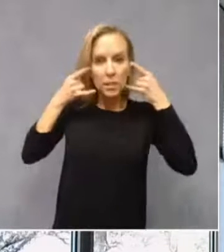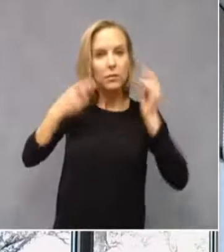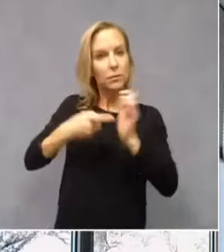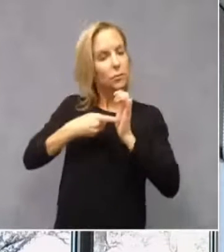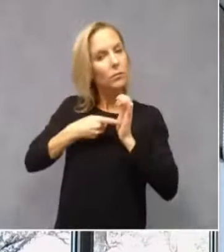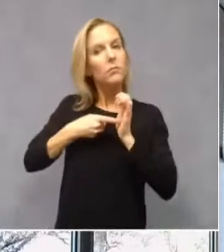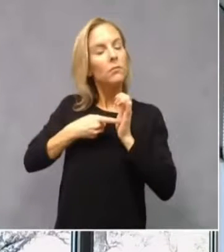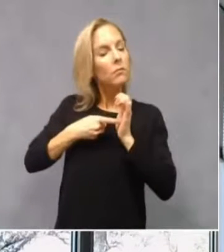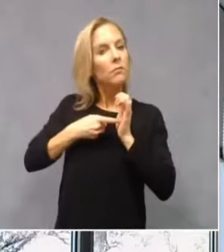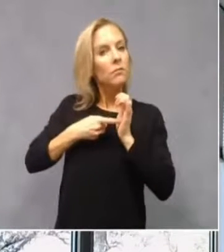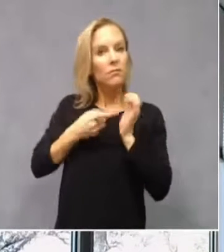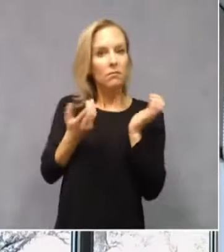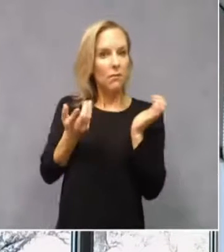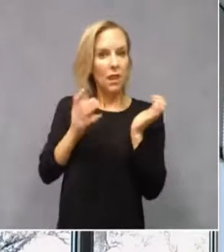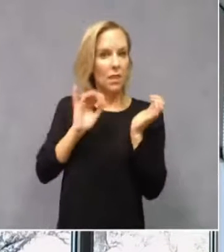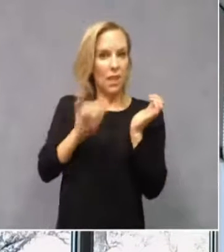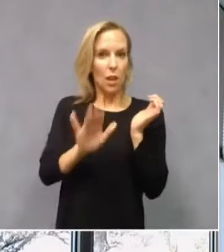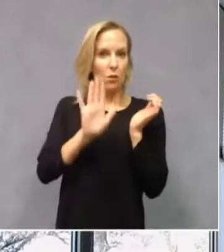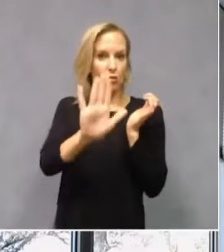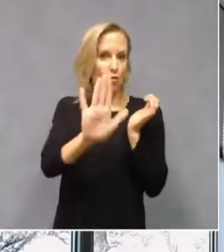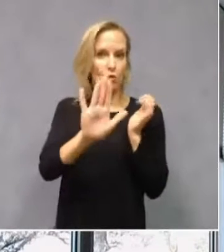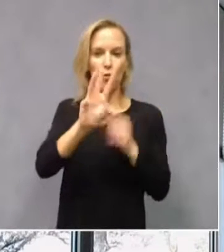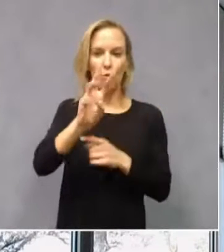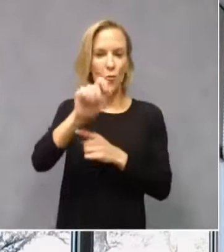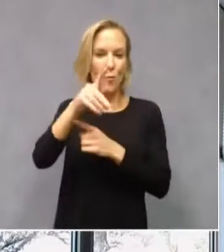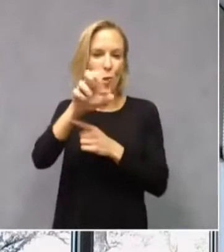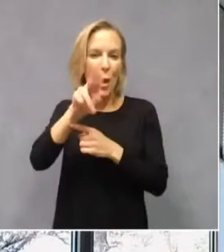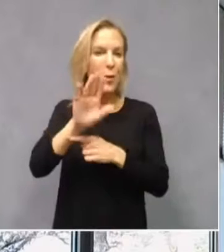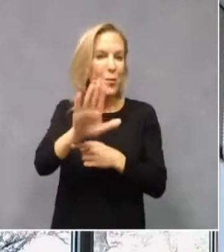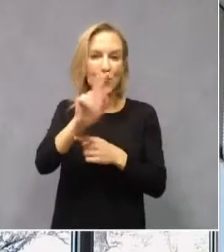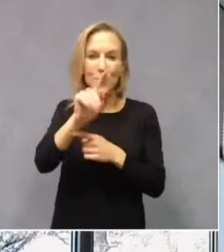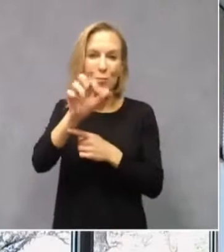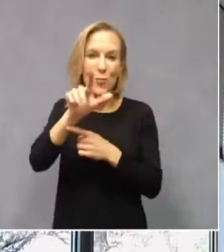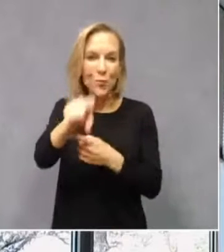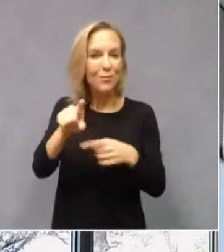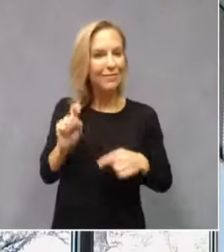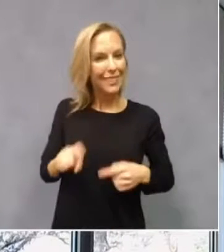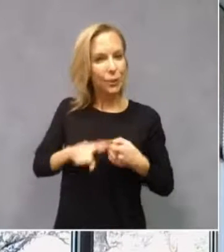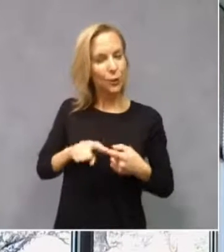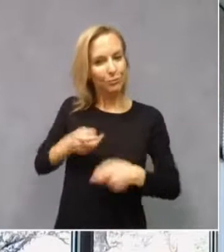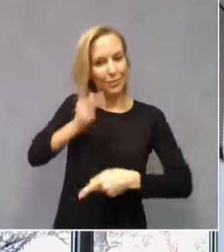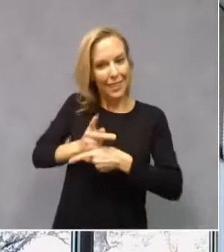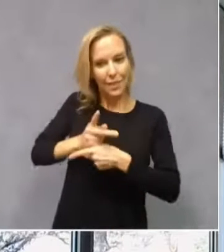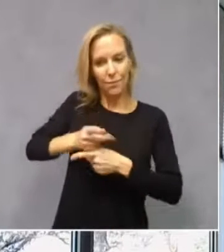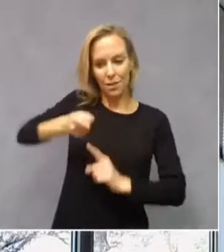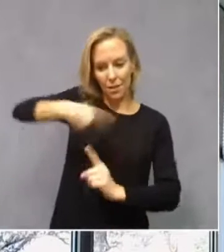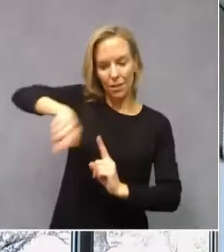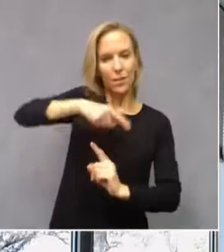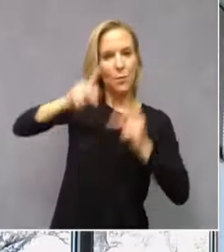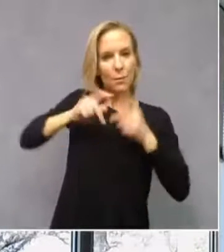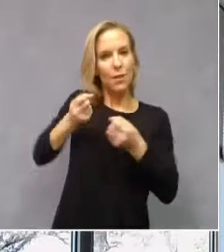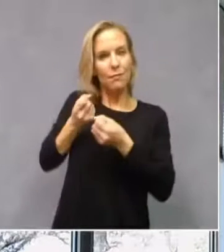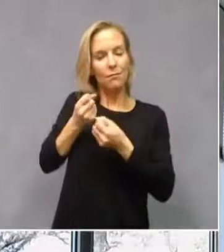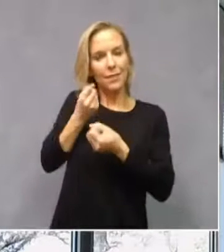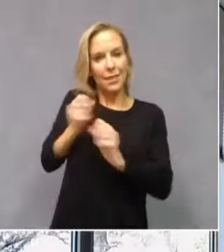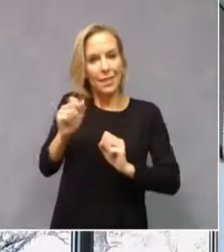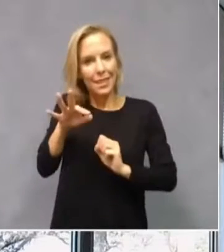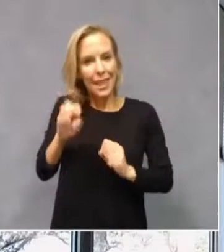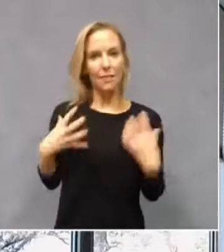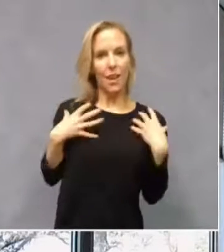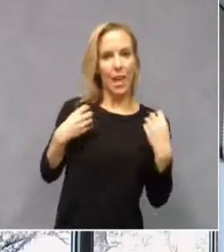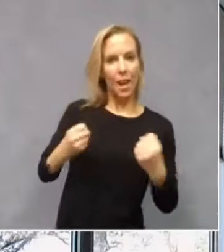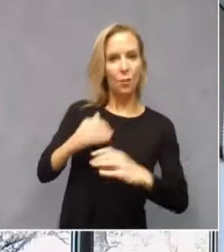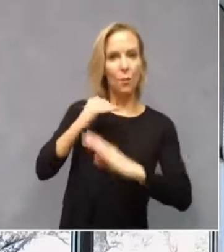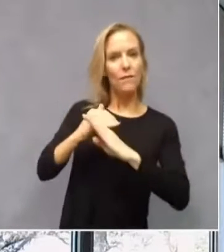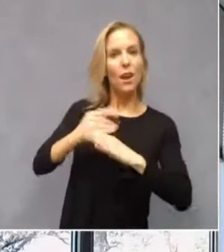all the weapons you need. That's all the tools you need to keep people healthy, to keep people safe, and to prevent us from having